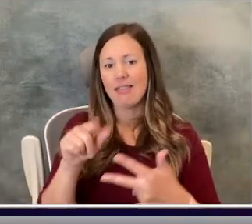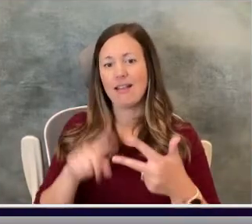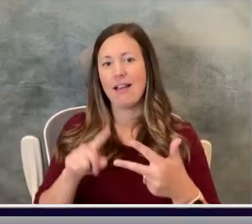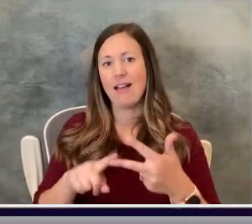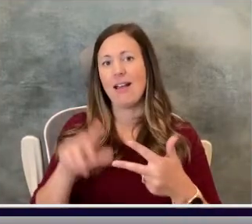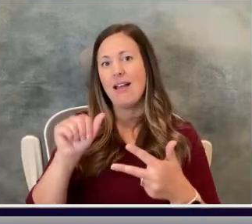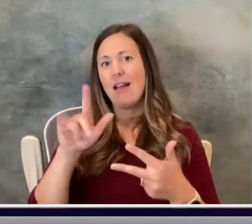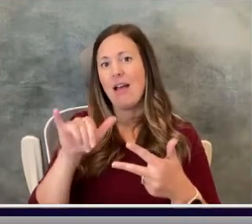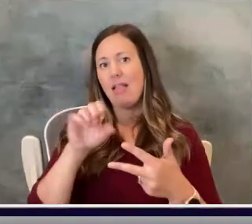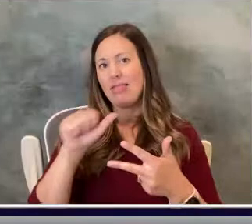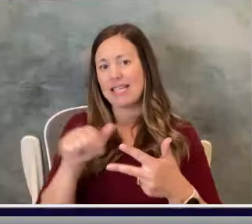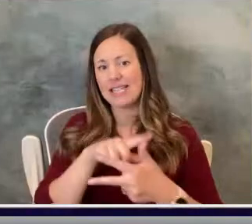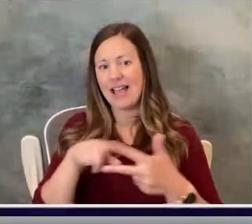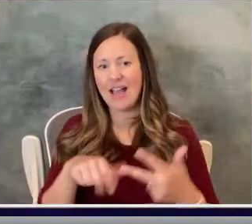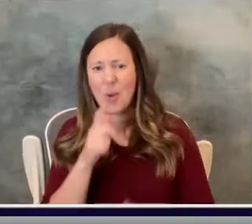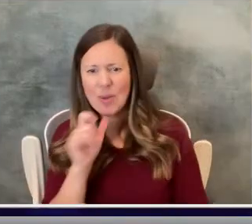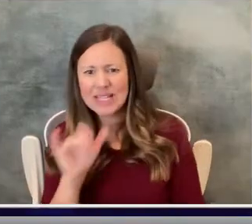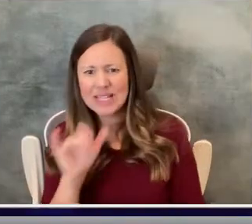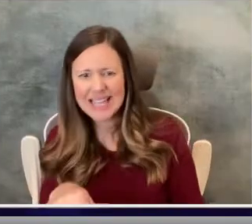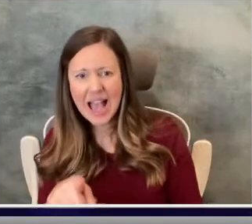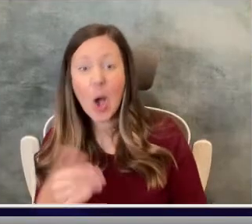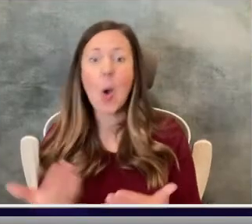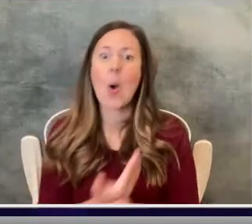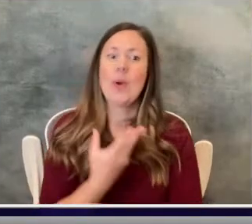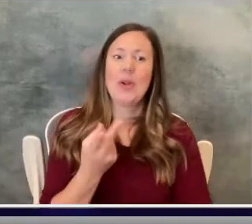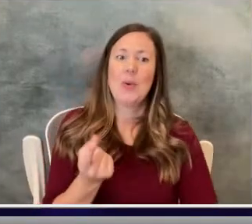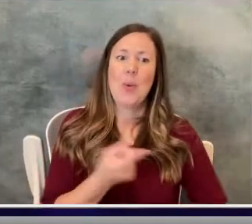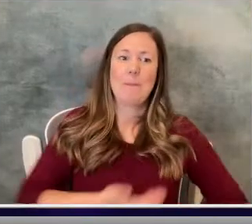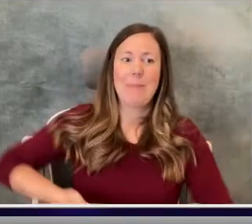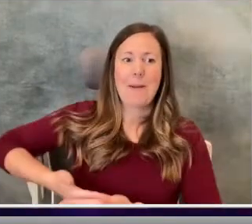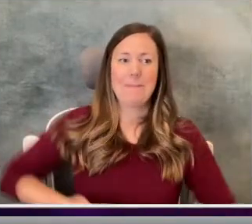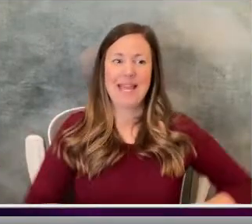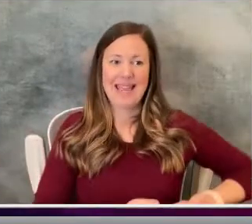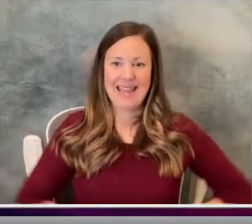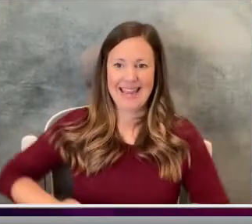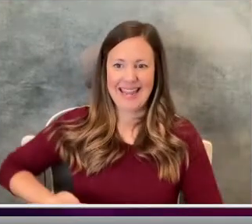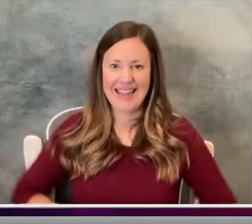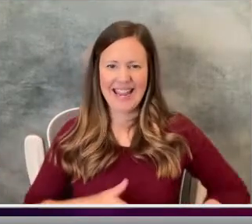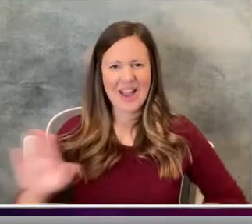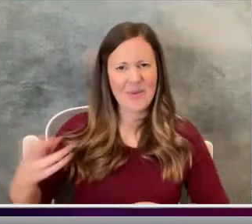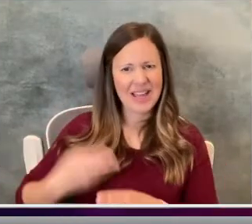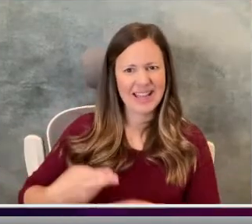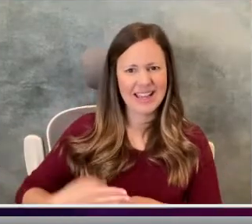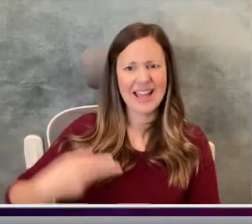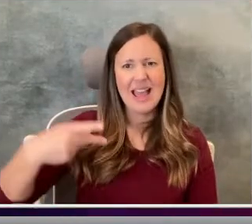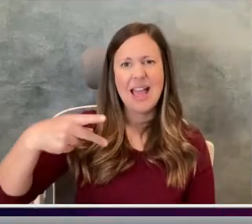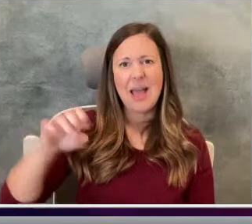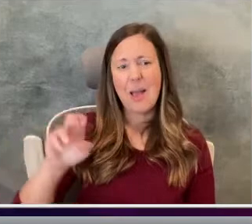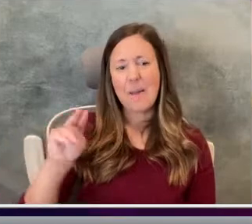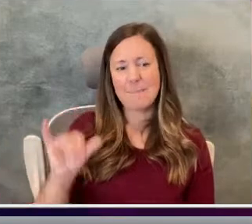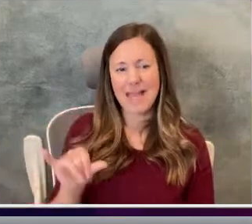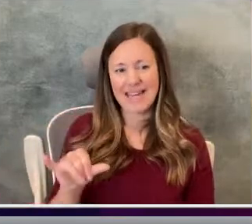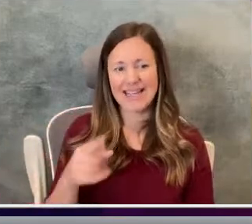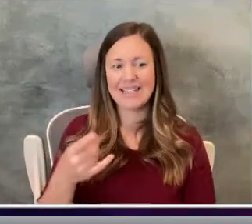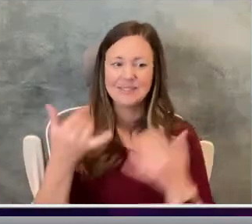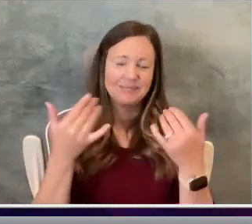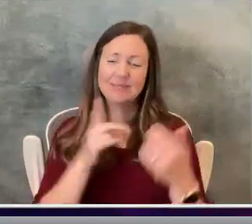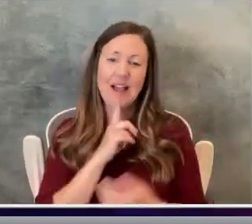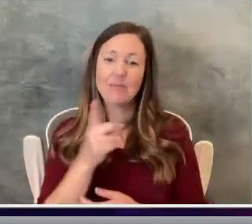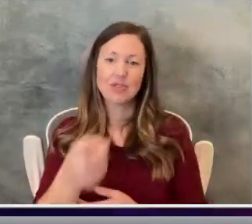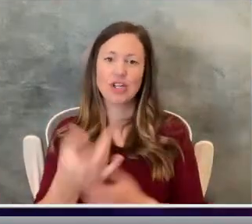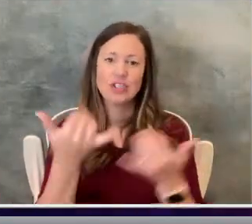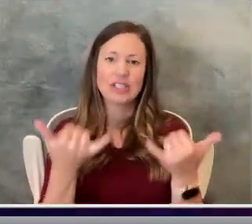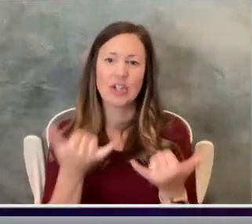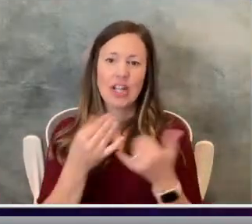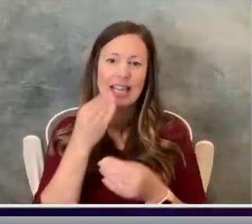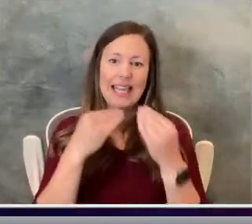And this is our new puppy we just got. What's her name? That's Penny. She's currently eating something of mine, probably. Like a sock or